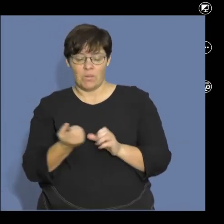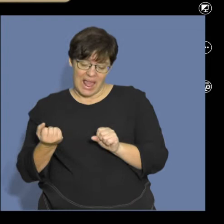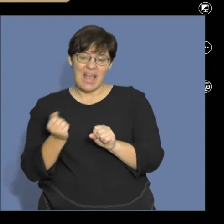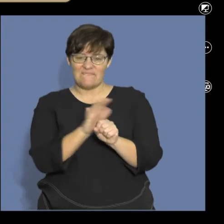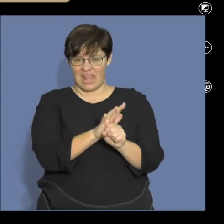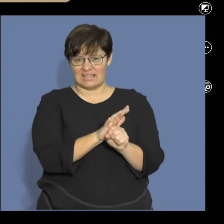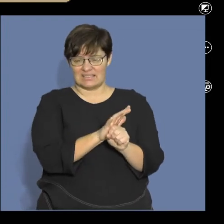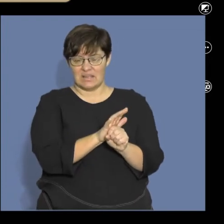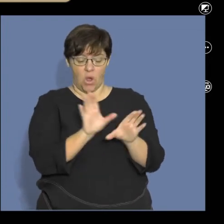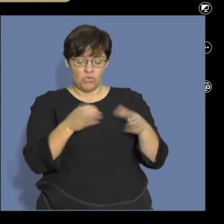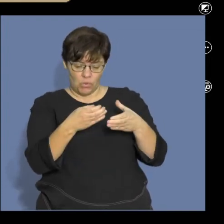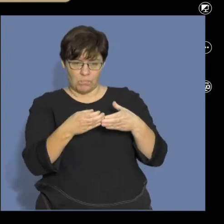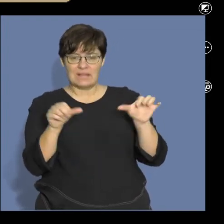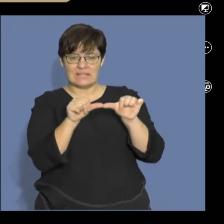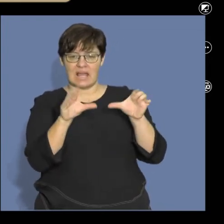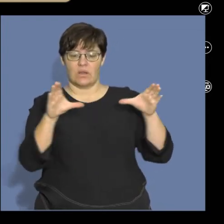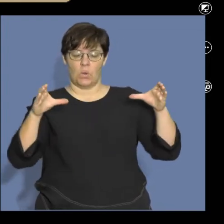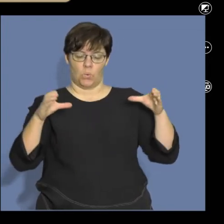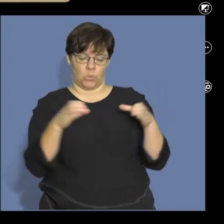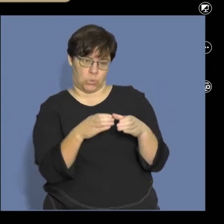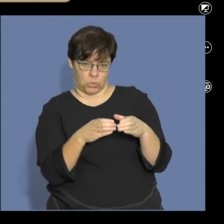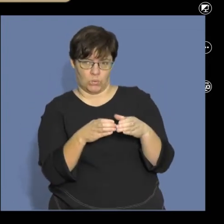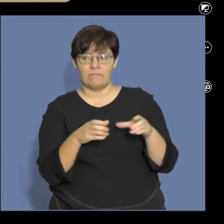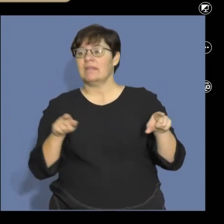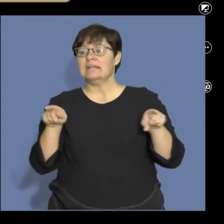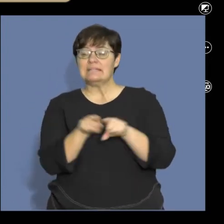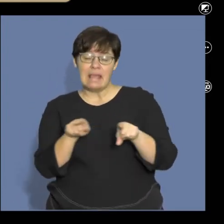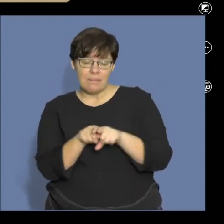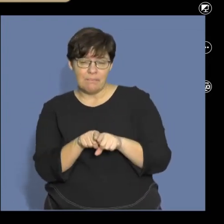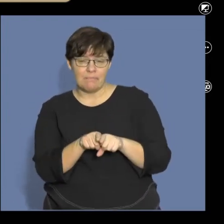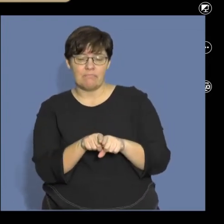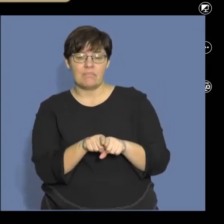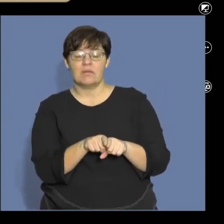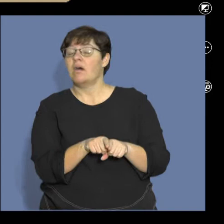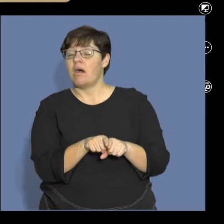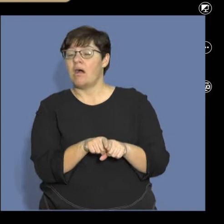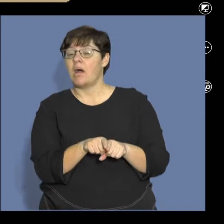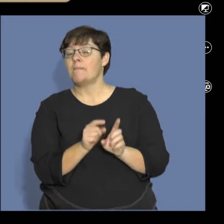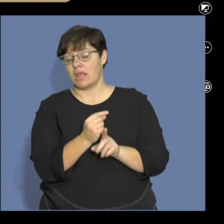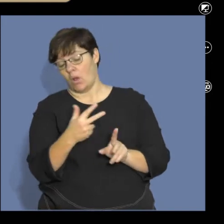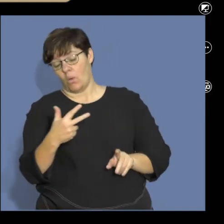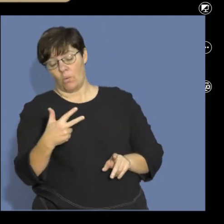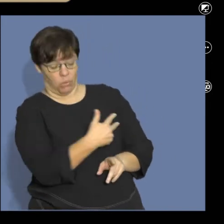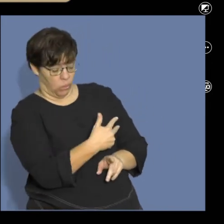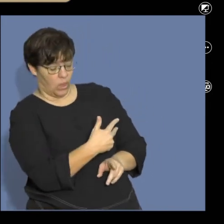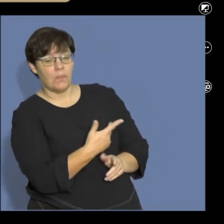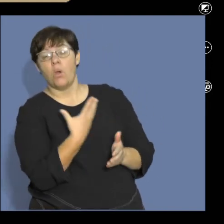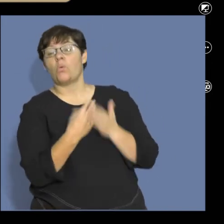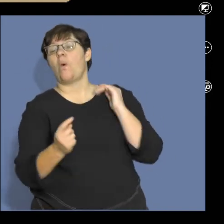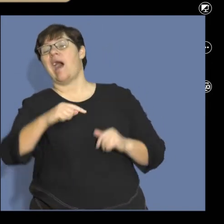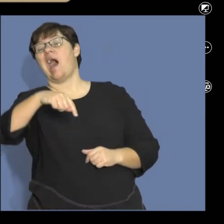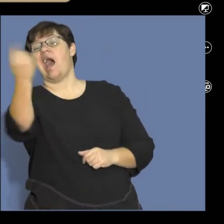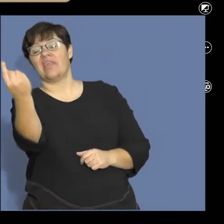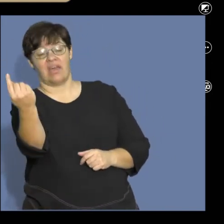the population size. Also, if individuals leave the population due